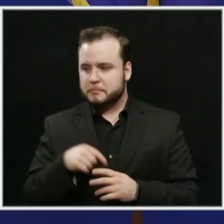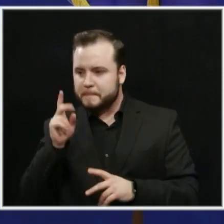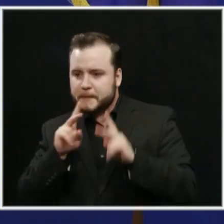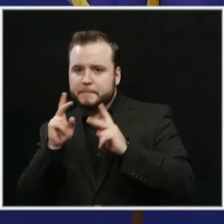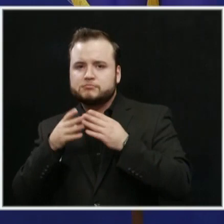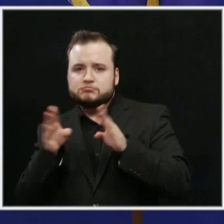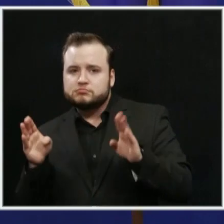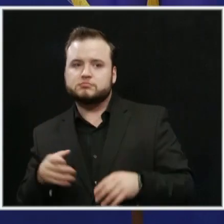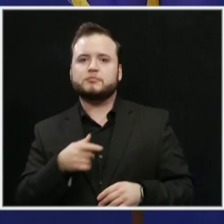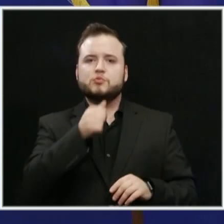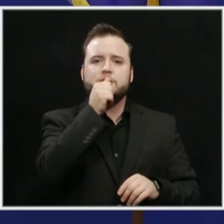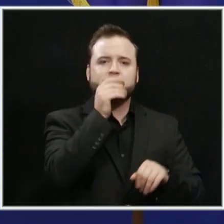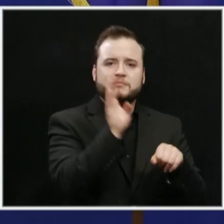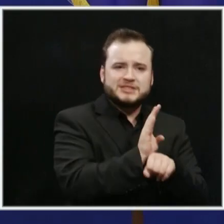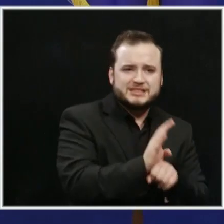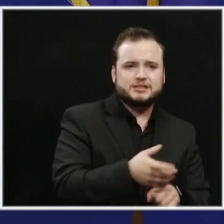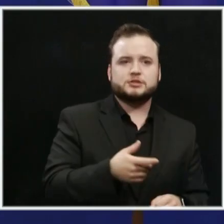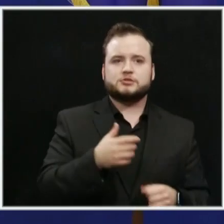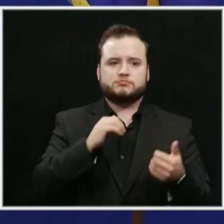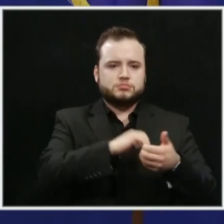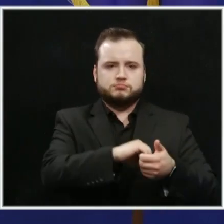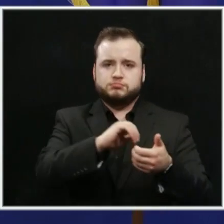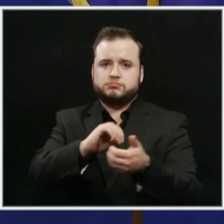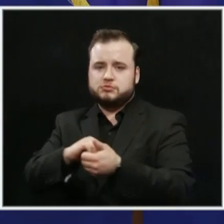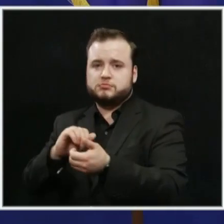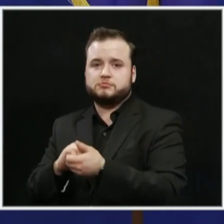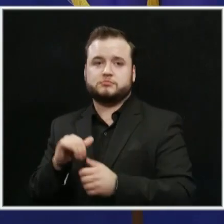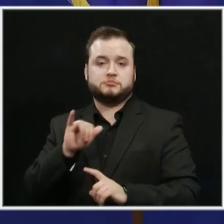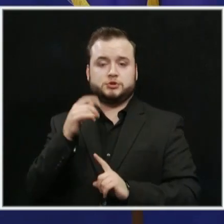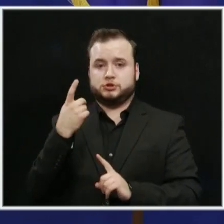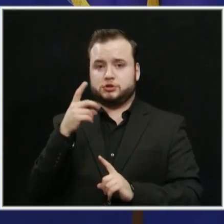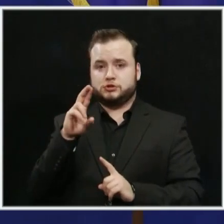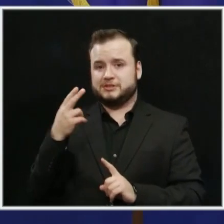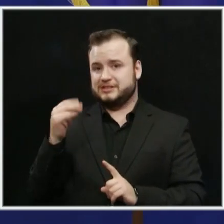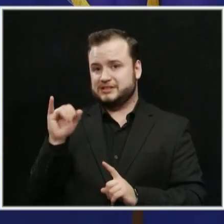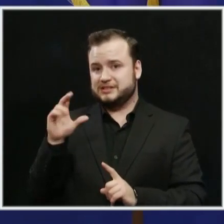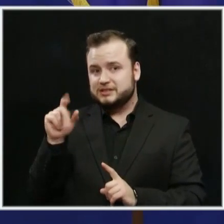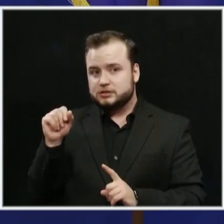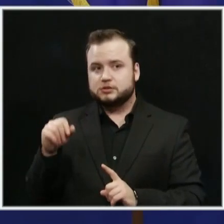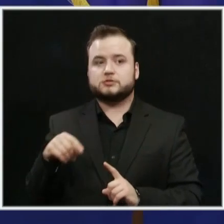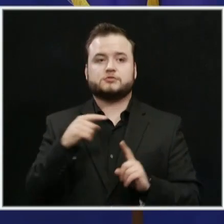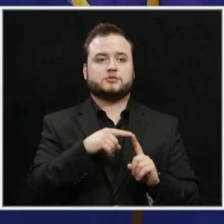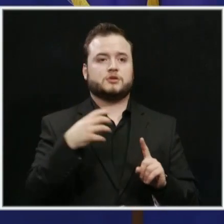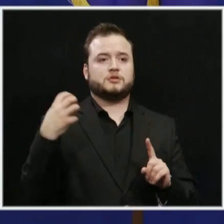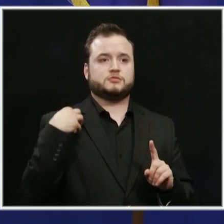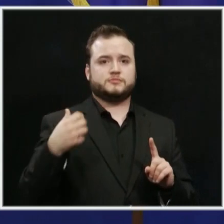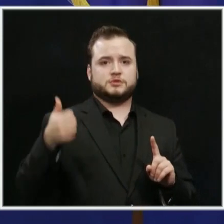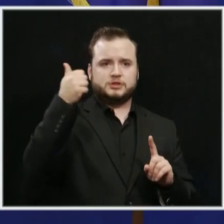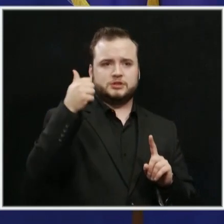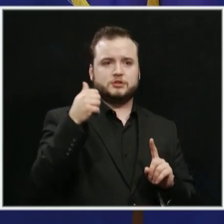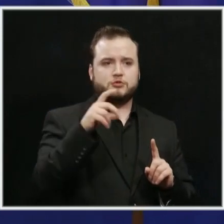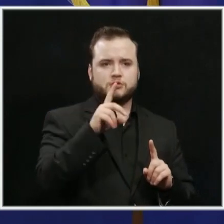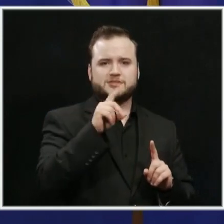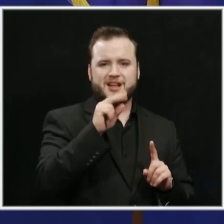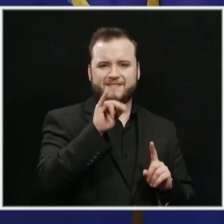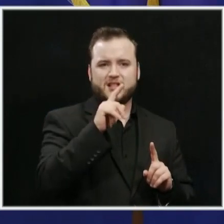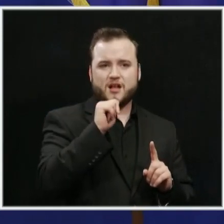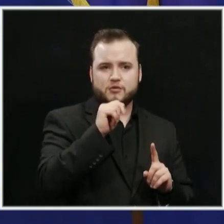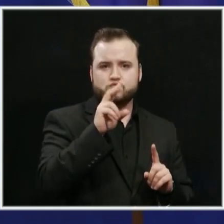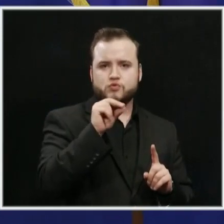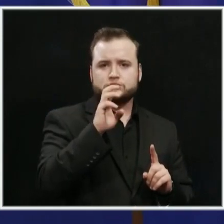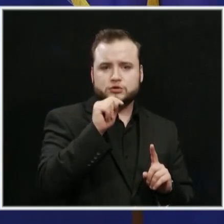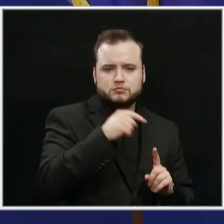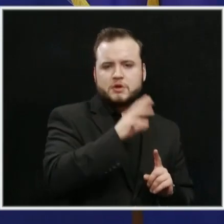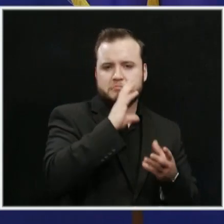Commissioner Alice Roberts-Davids will talk a little bit about. On this day also, Tom, this is for you. Executive